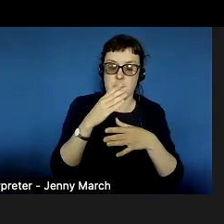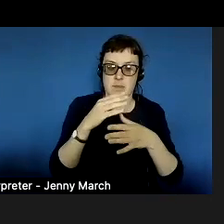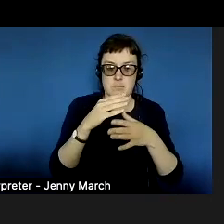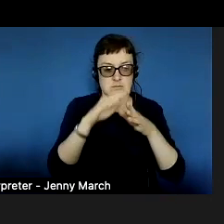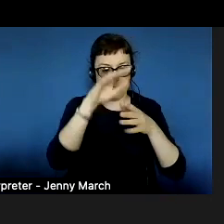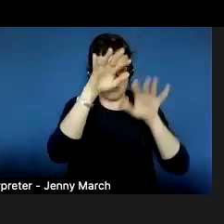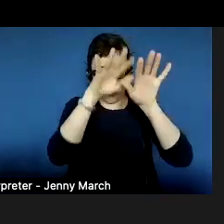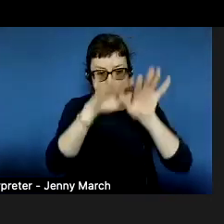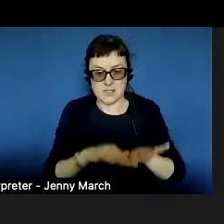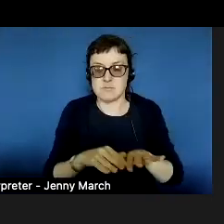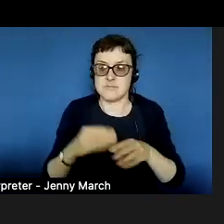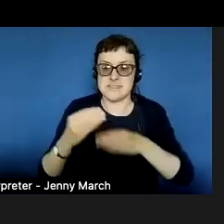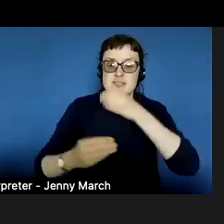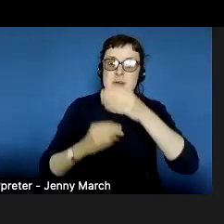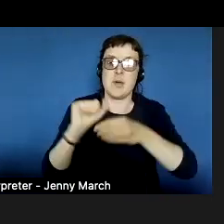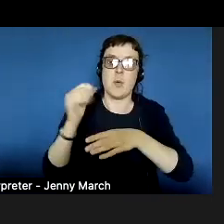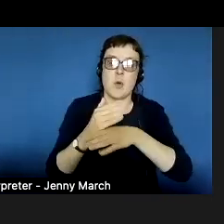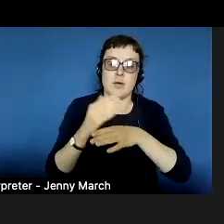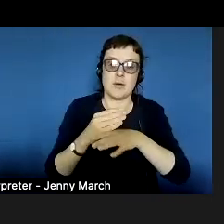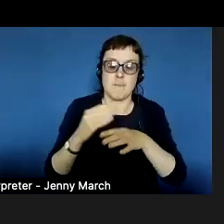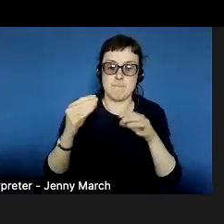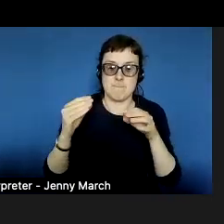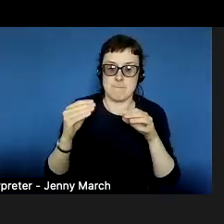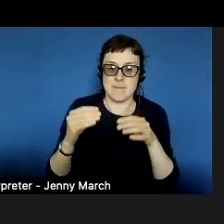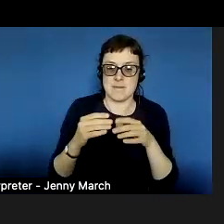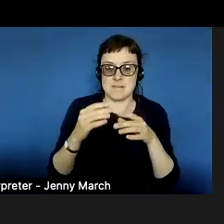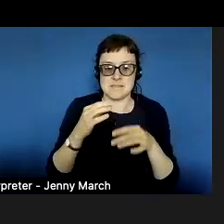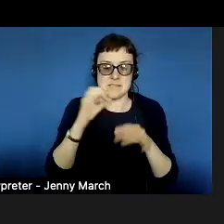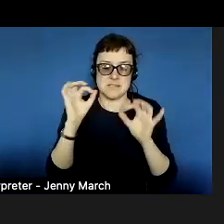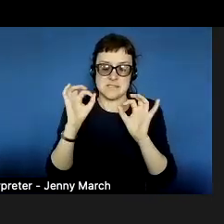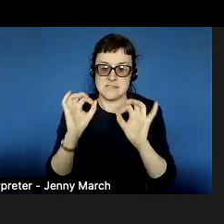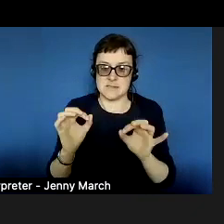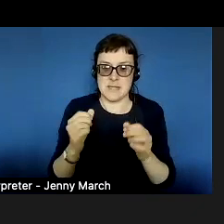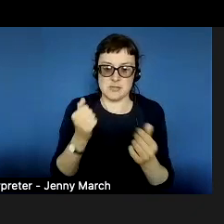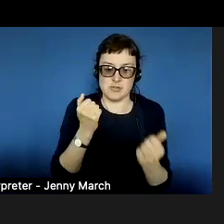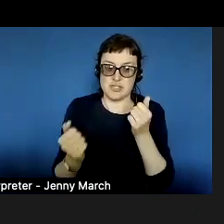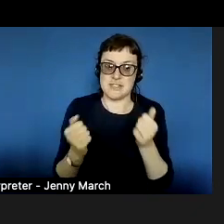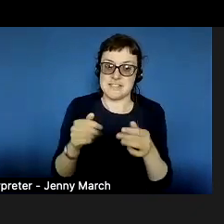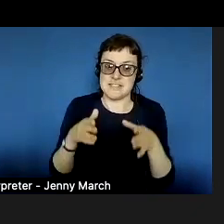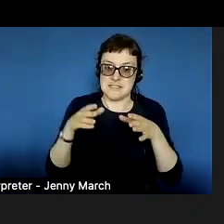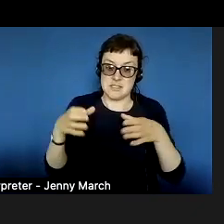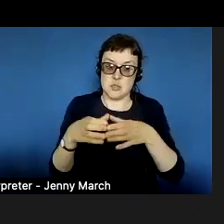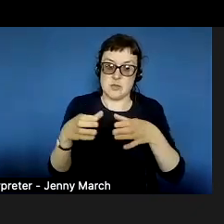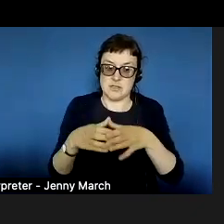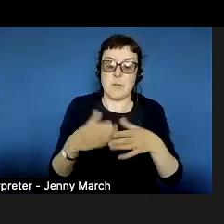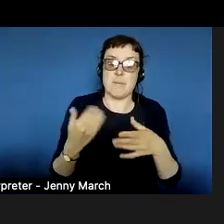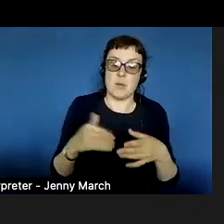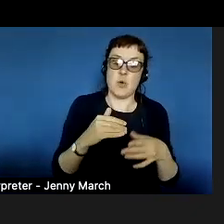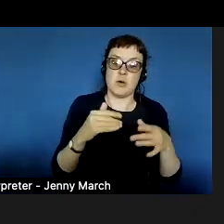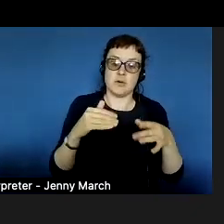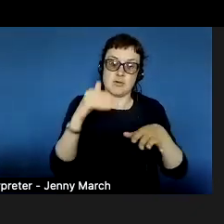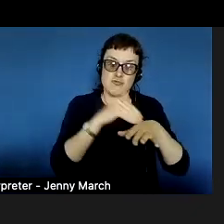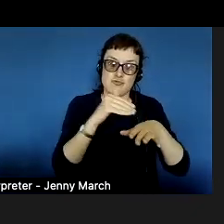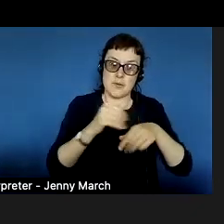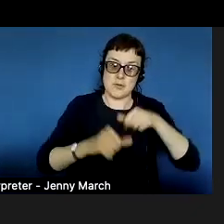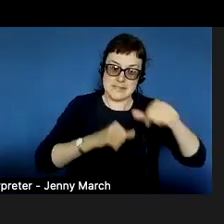Barlinnie HMP Special Unit. So she worked in criminal justice settings alongside hospital settings. So